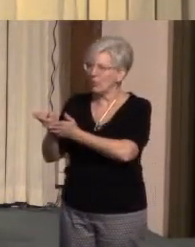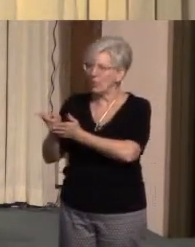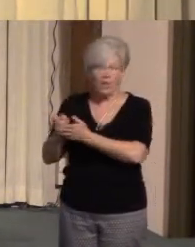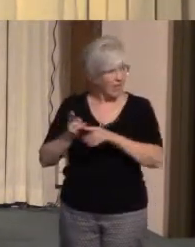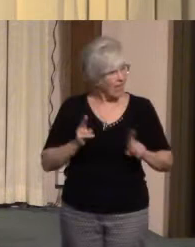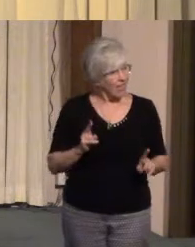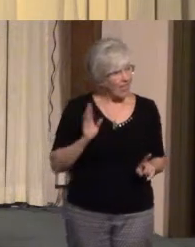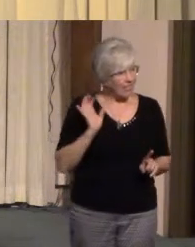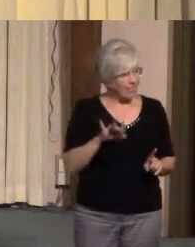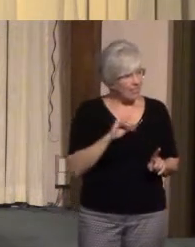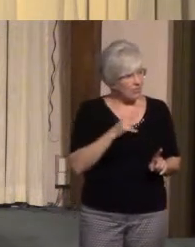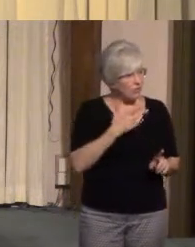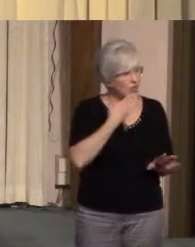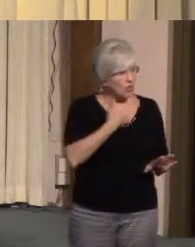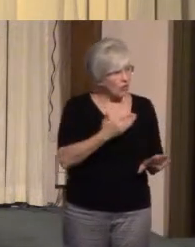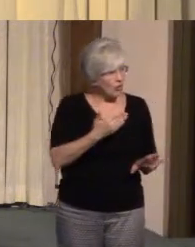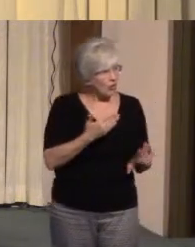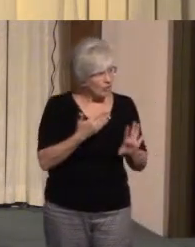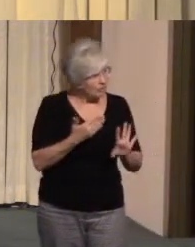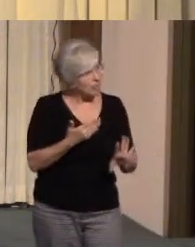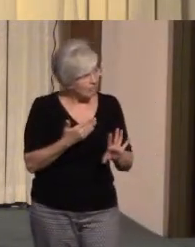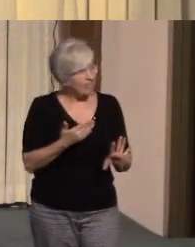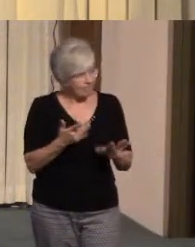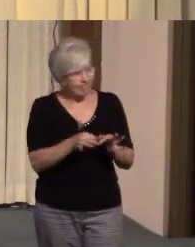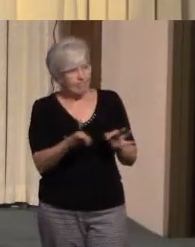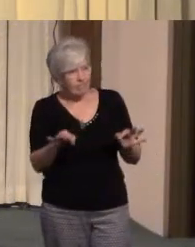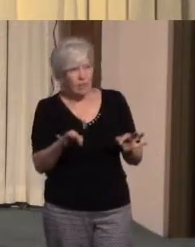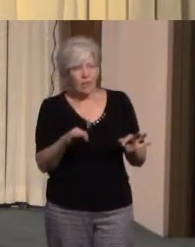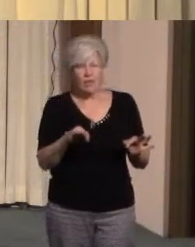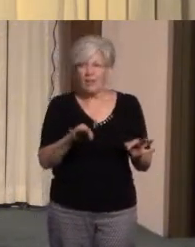truth. And that's a pretty good pointer, especially for the